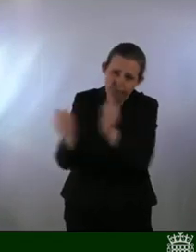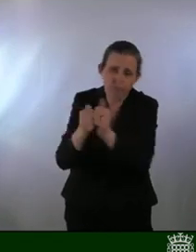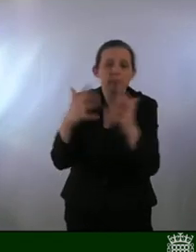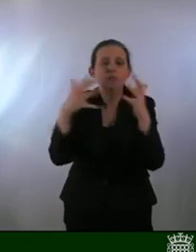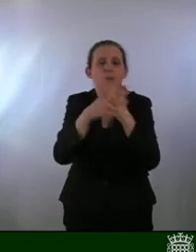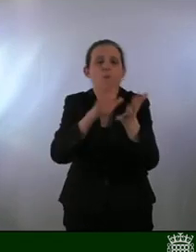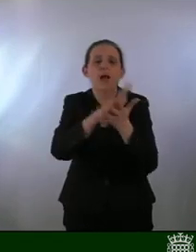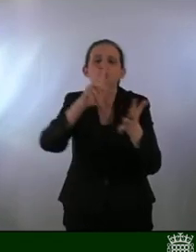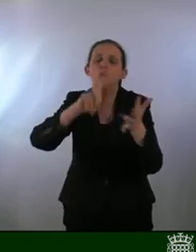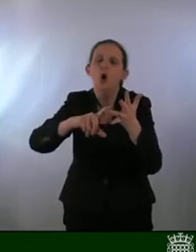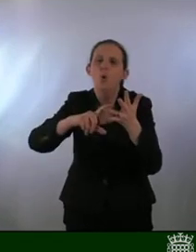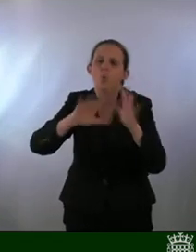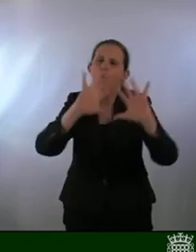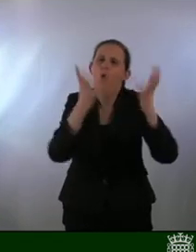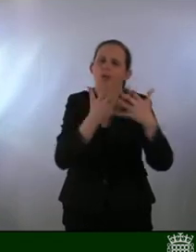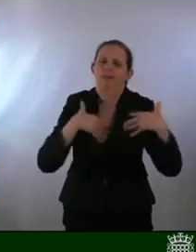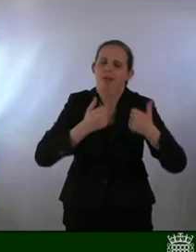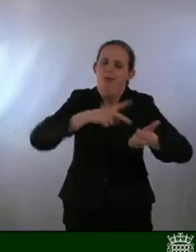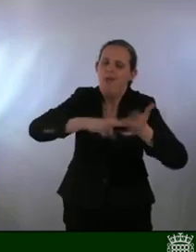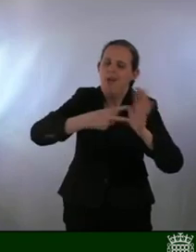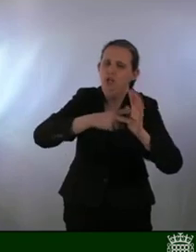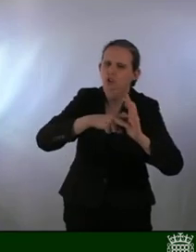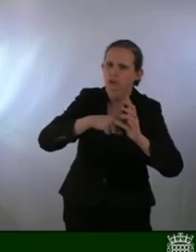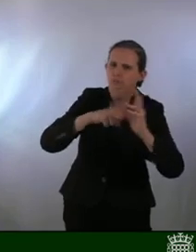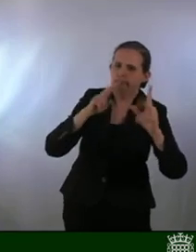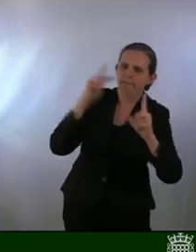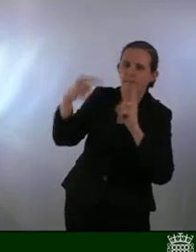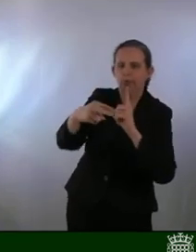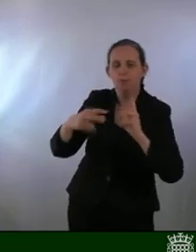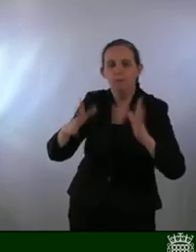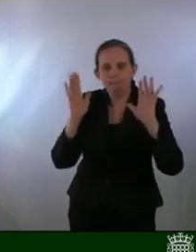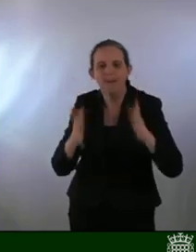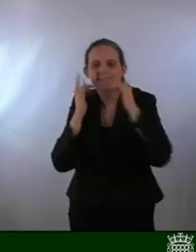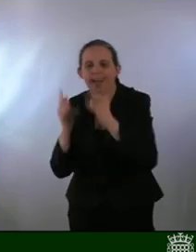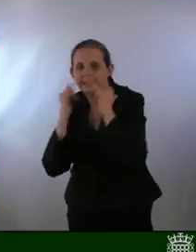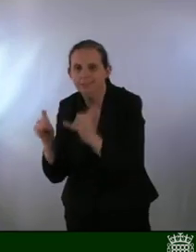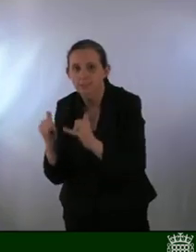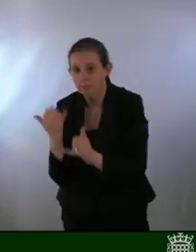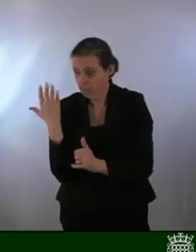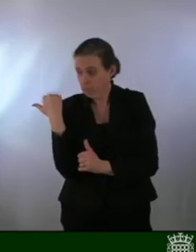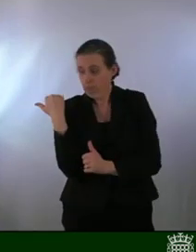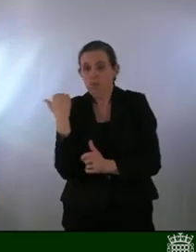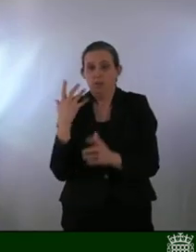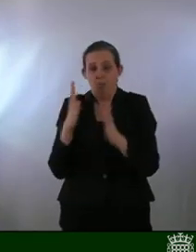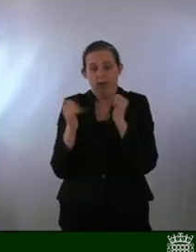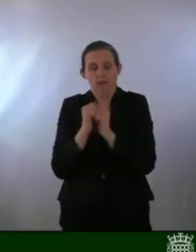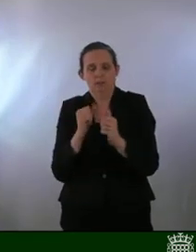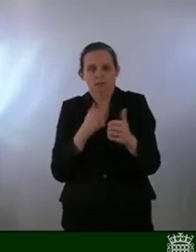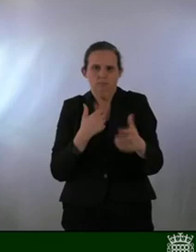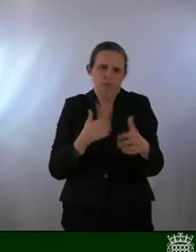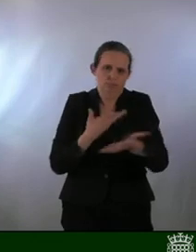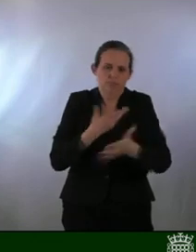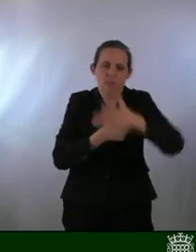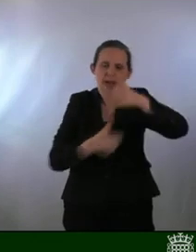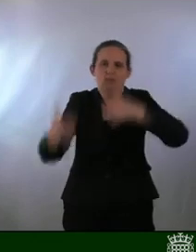Organization about the need for testing. And I spoke at the weekend to Dr. Tedros, the head of the World Health